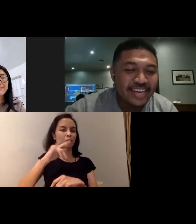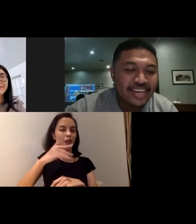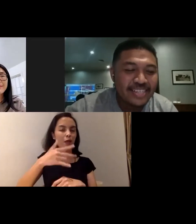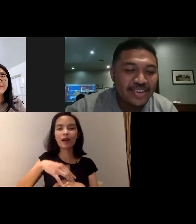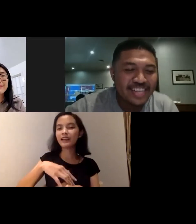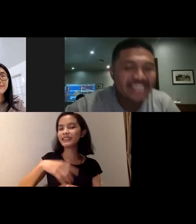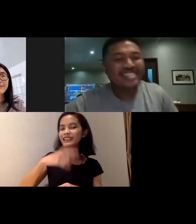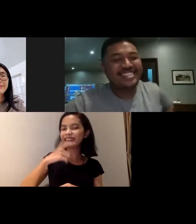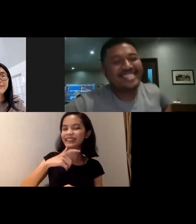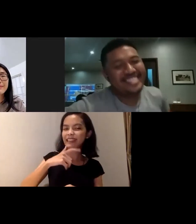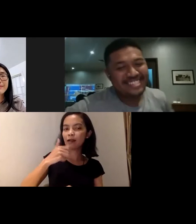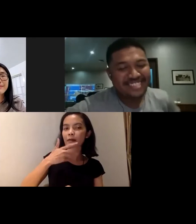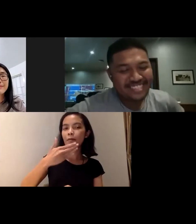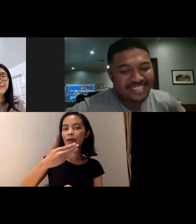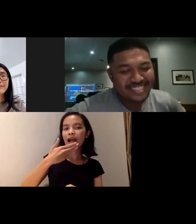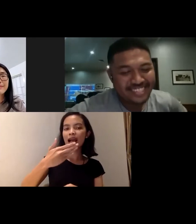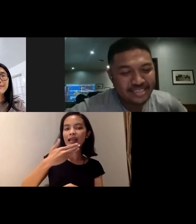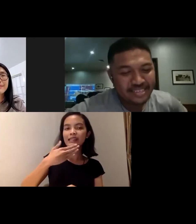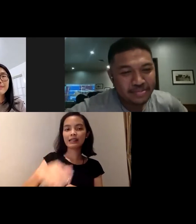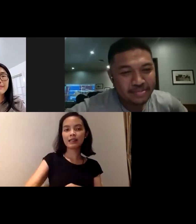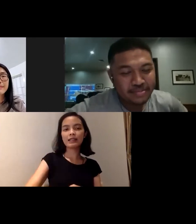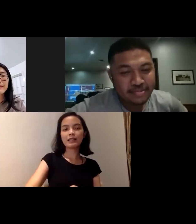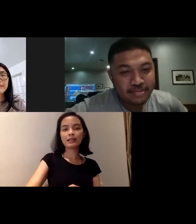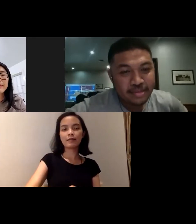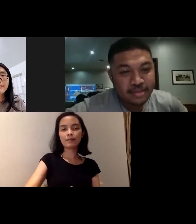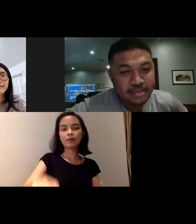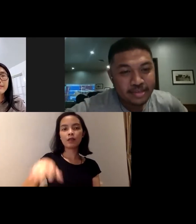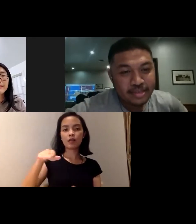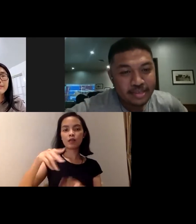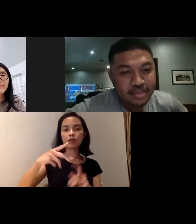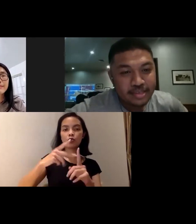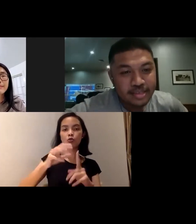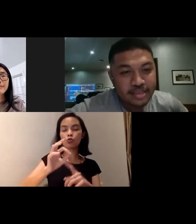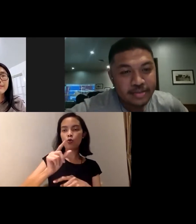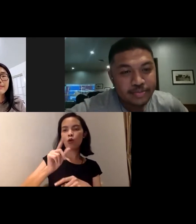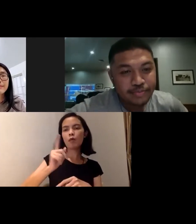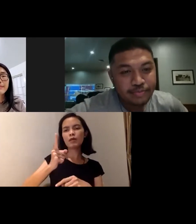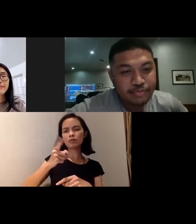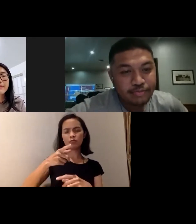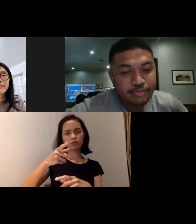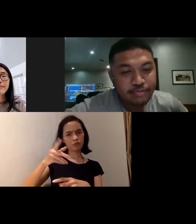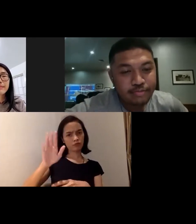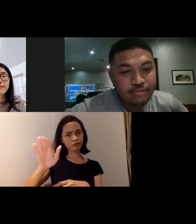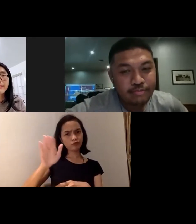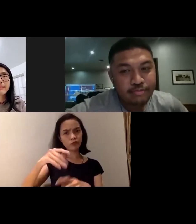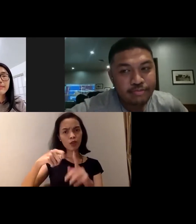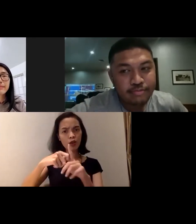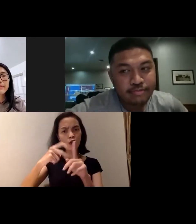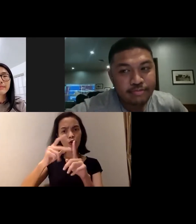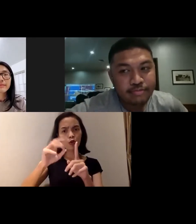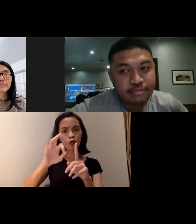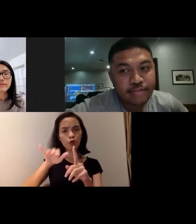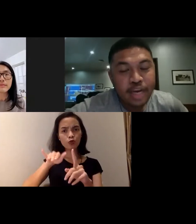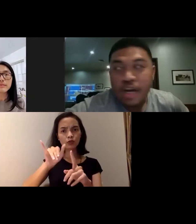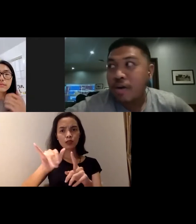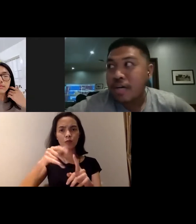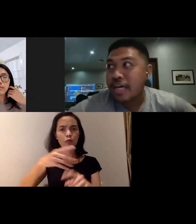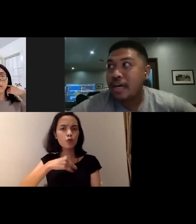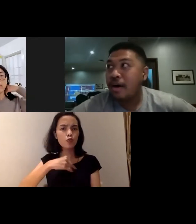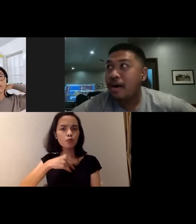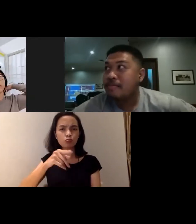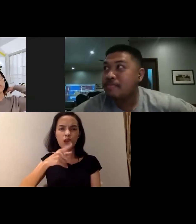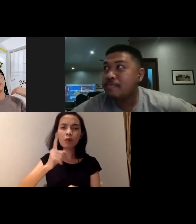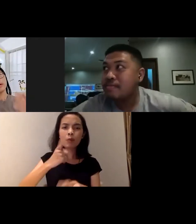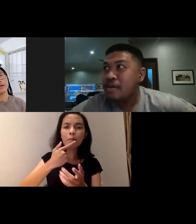Yeah, thank you, Phil. Quasi, why is it important to you? Why is the queer experience important to you?